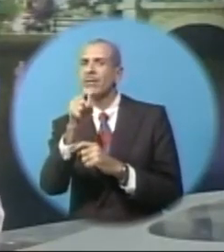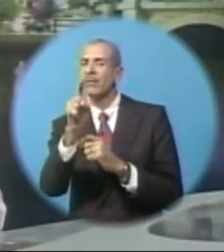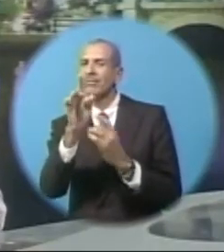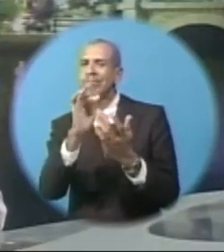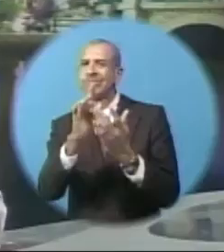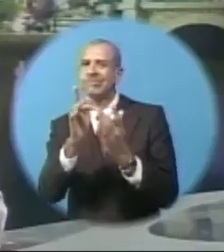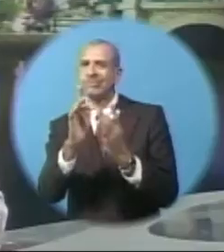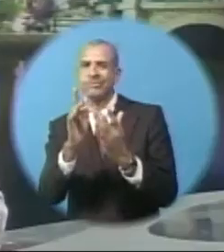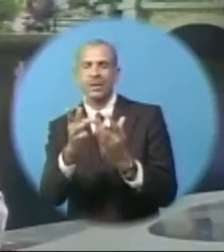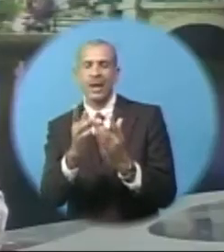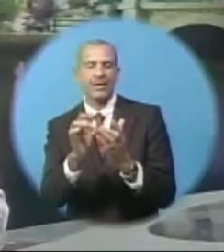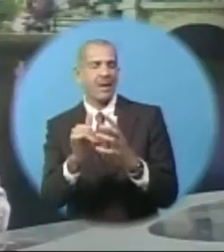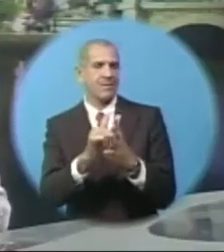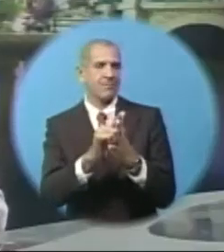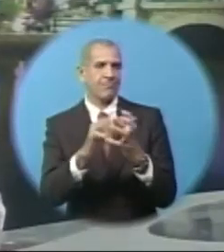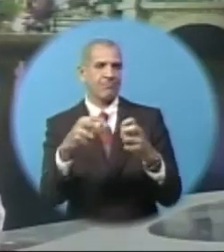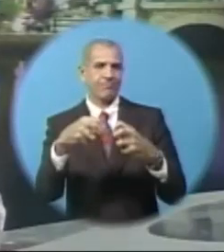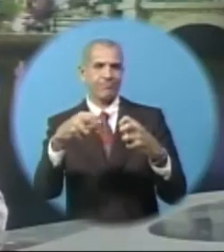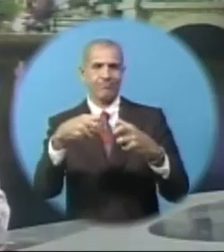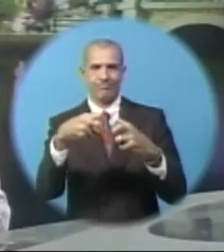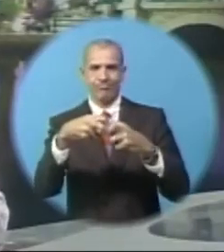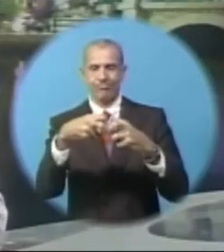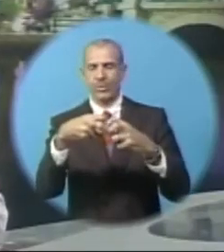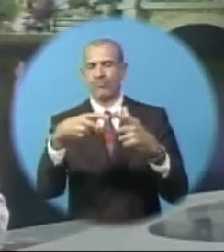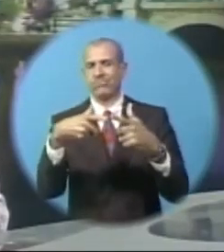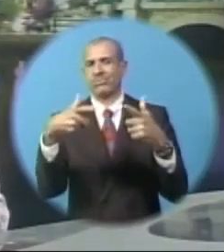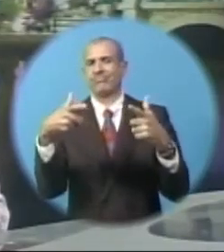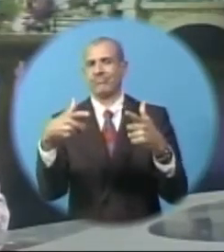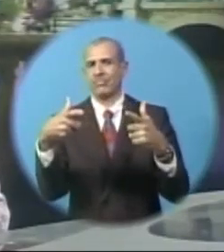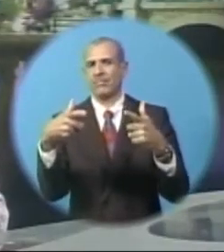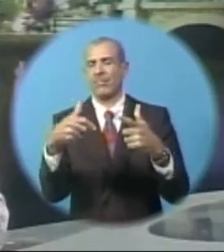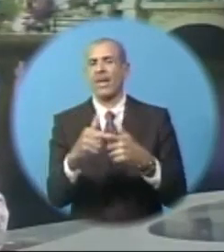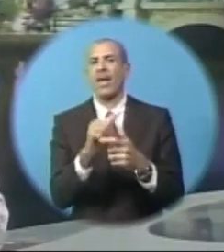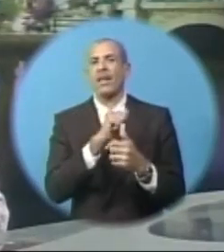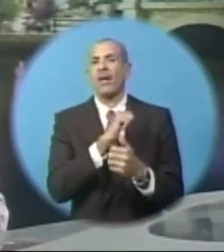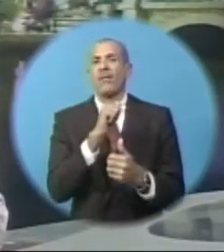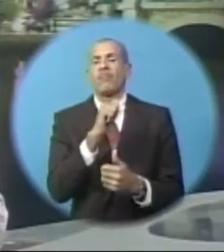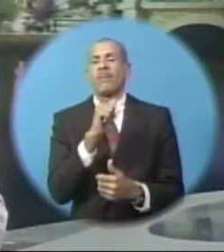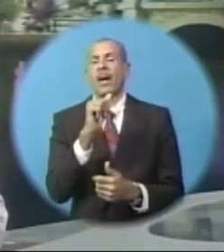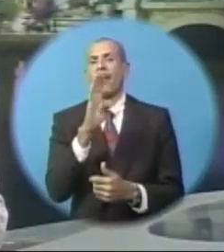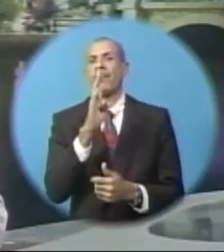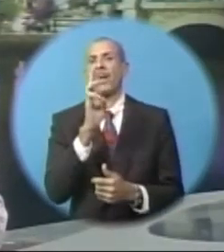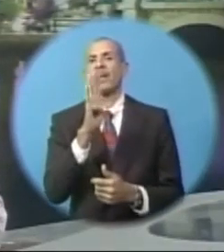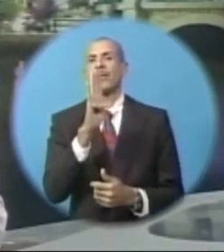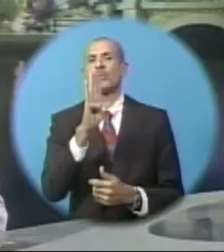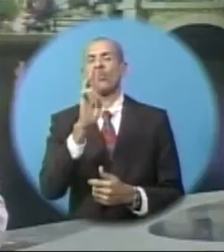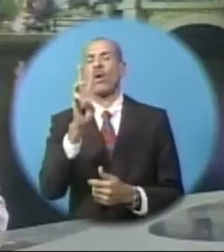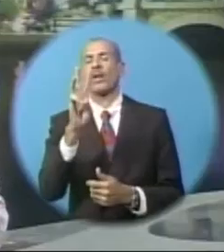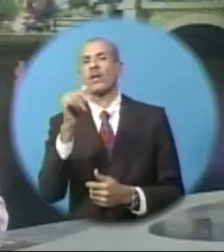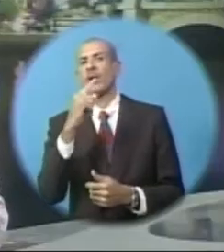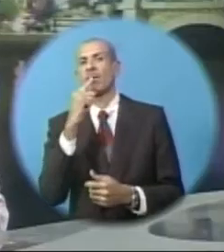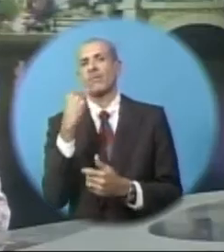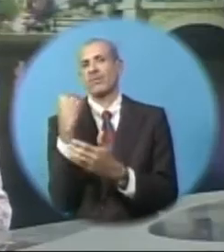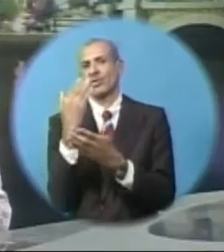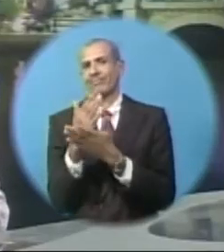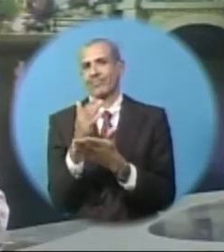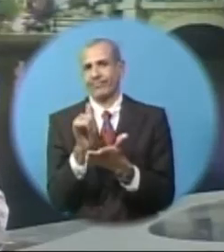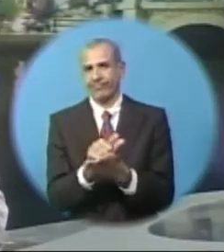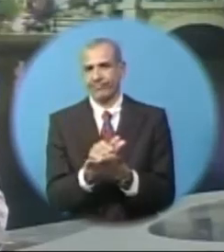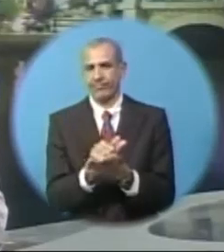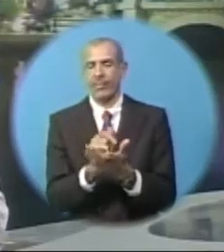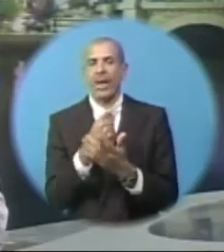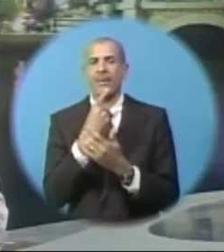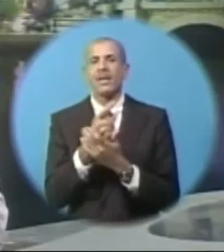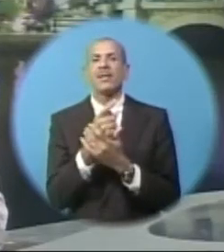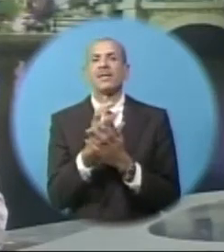for the BWA, and according to her, the authority will do whatever is necessary to bring an end to the practice. She says